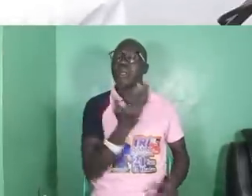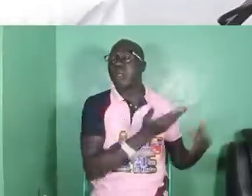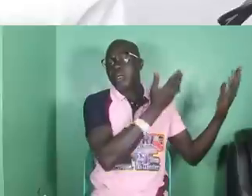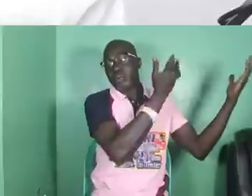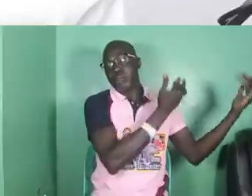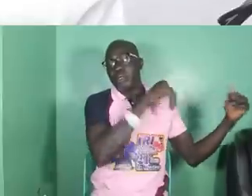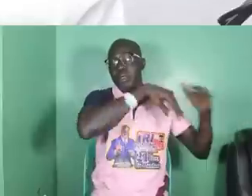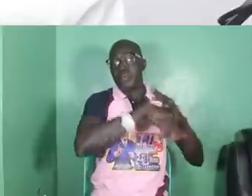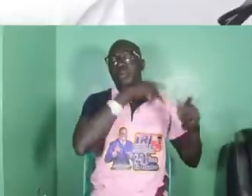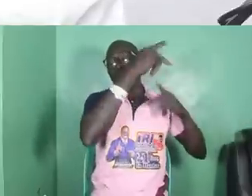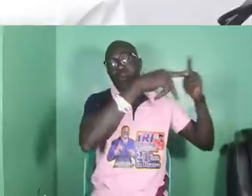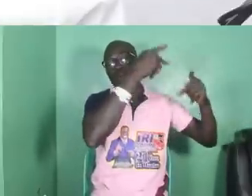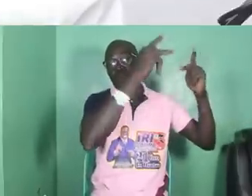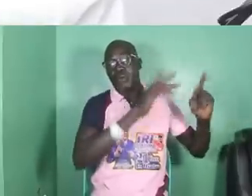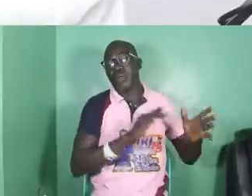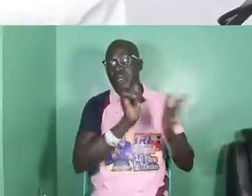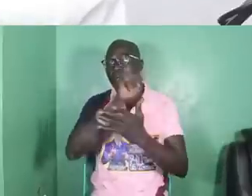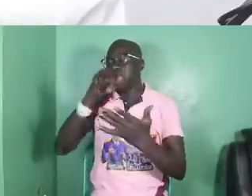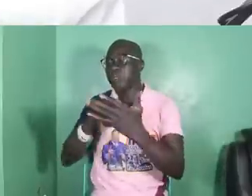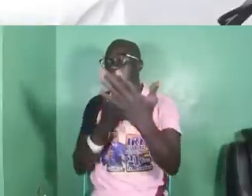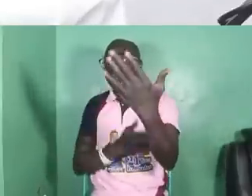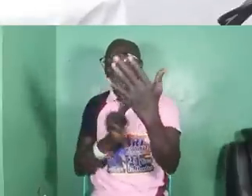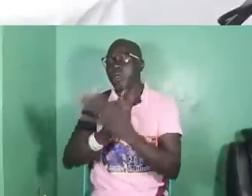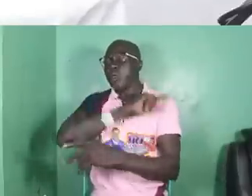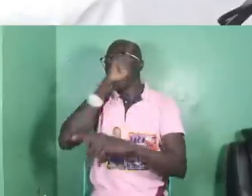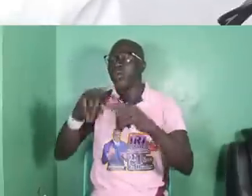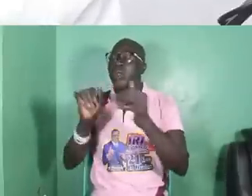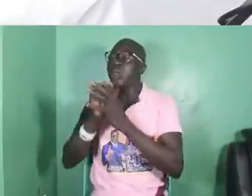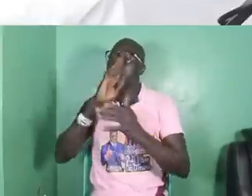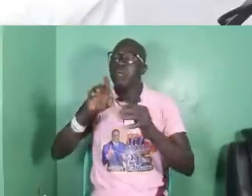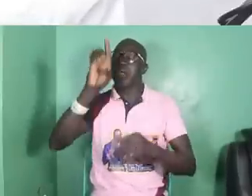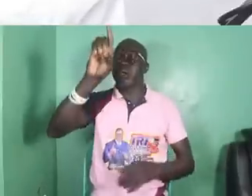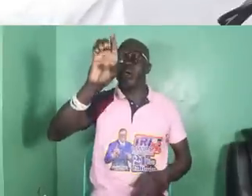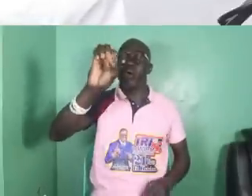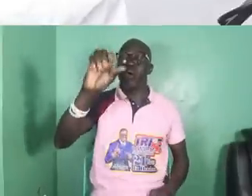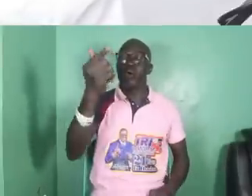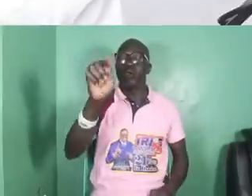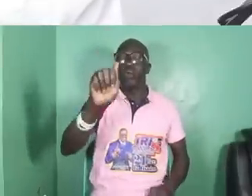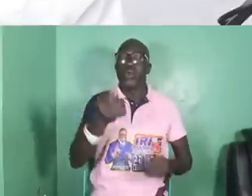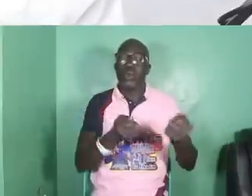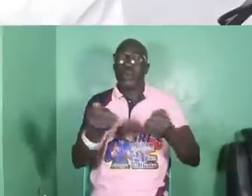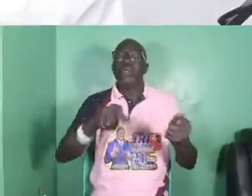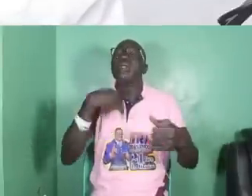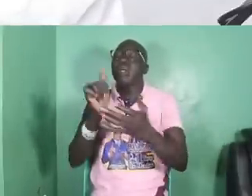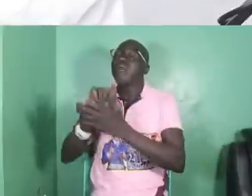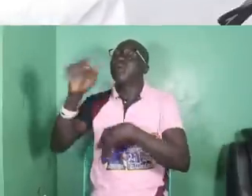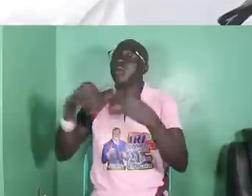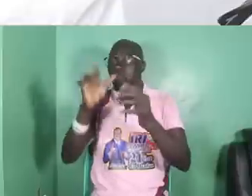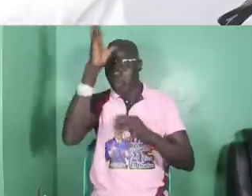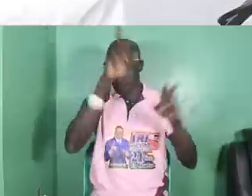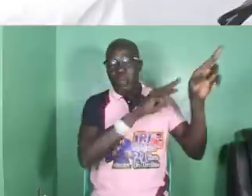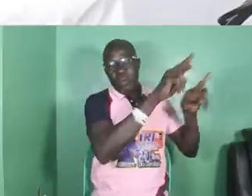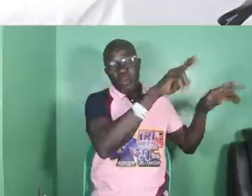pattern. Be expecting the prophet. This morning, wants to bless Dogo Buster. Say you are going to